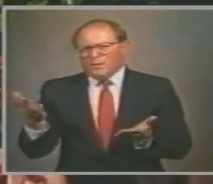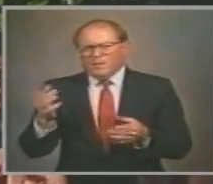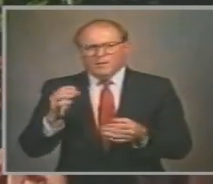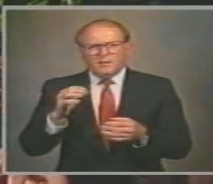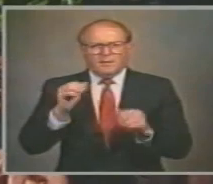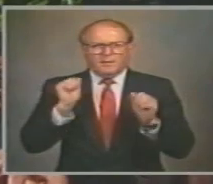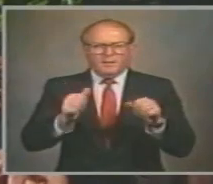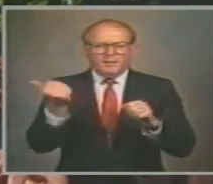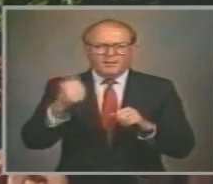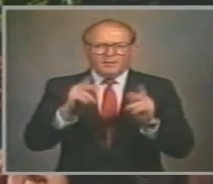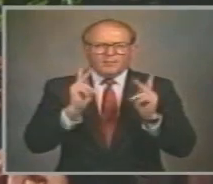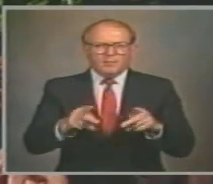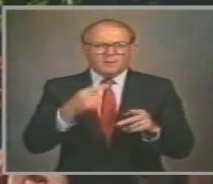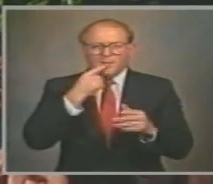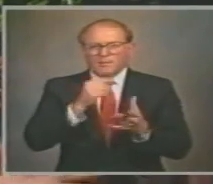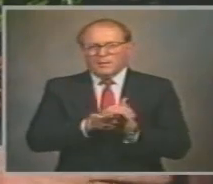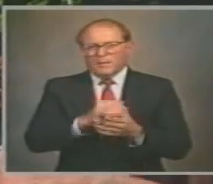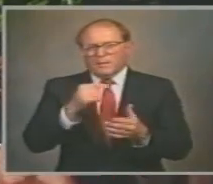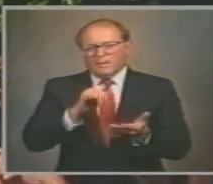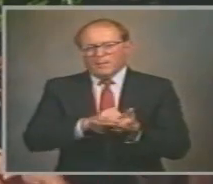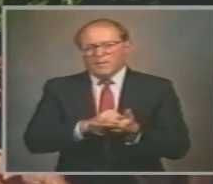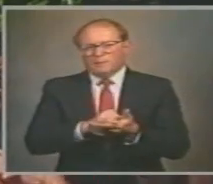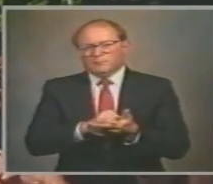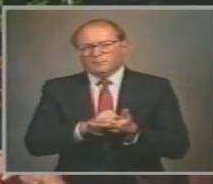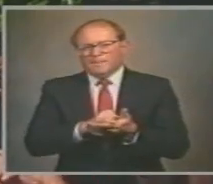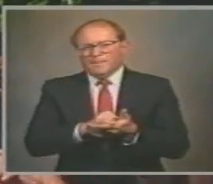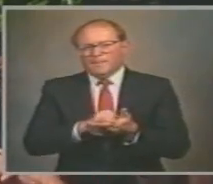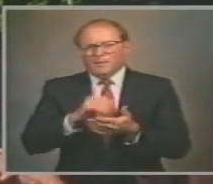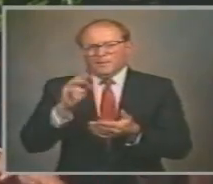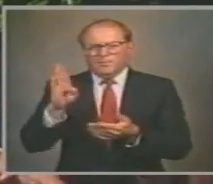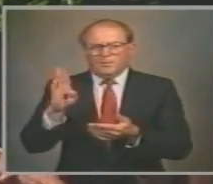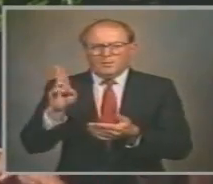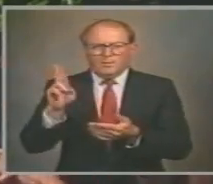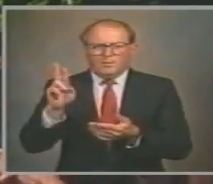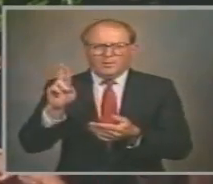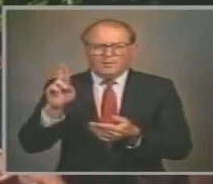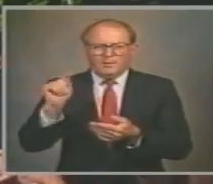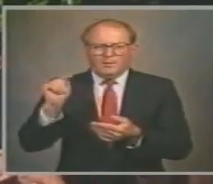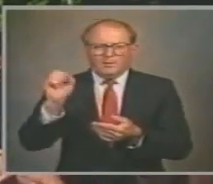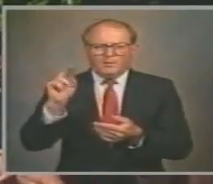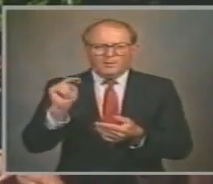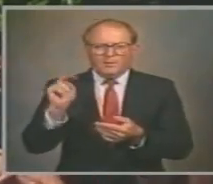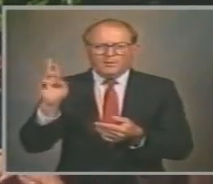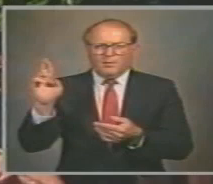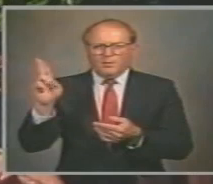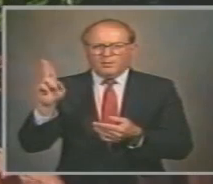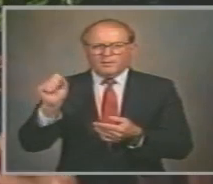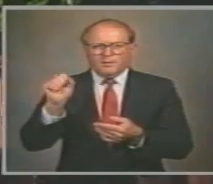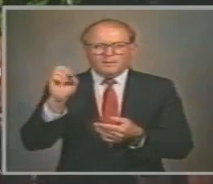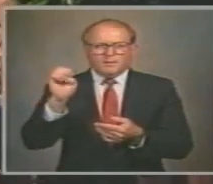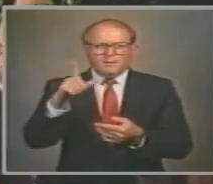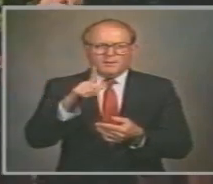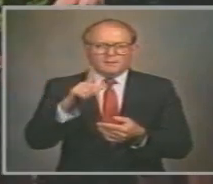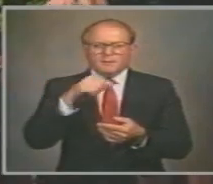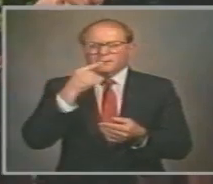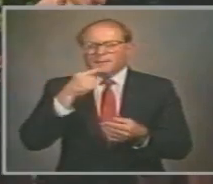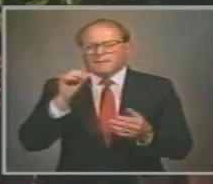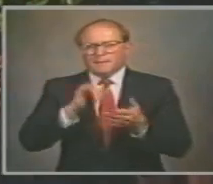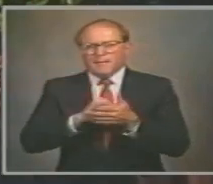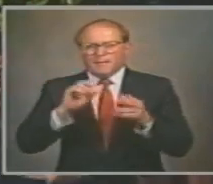really believe that? Well, Bertrand Russell once said, man is the product of causes which had